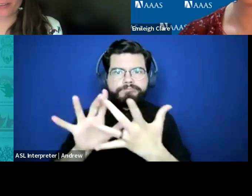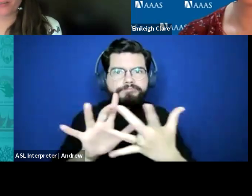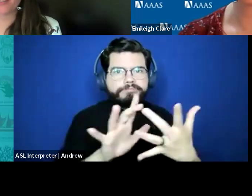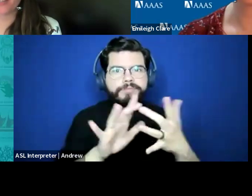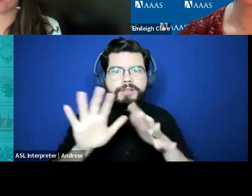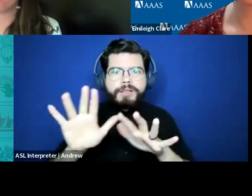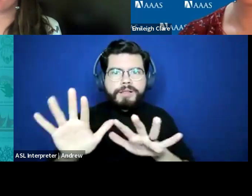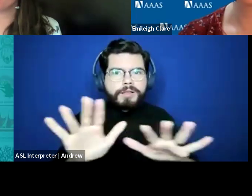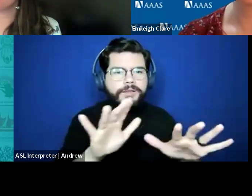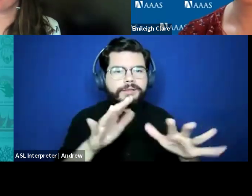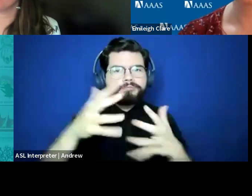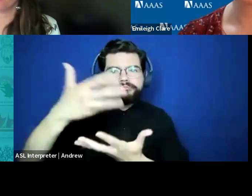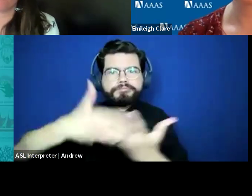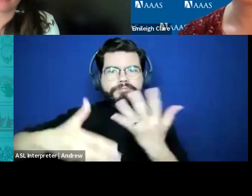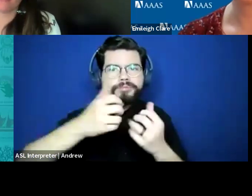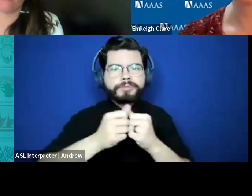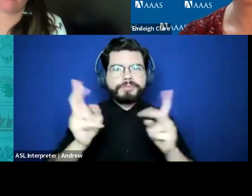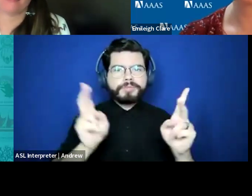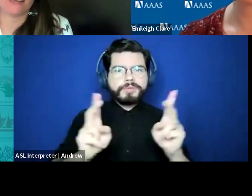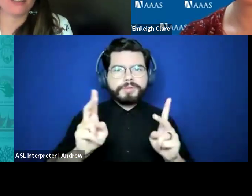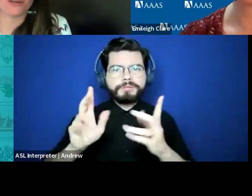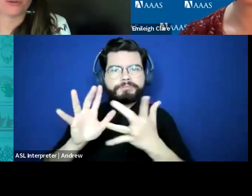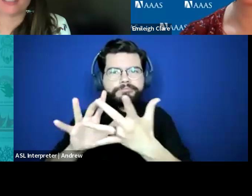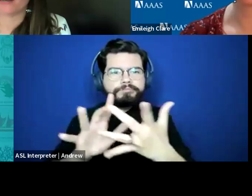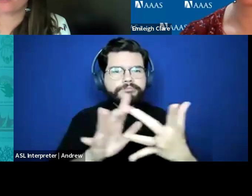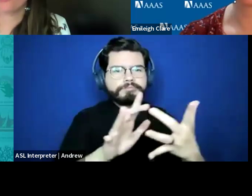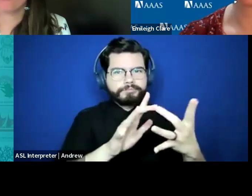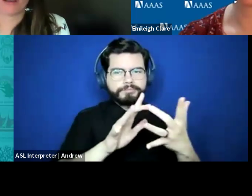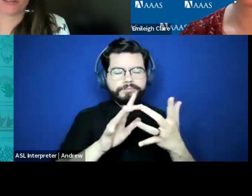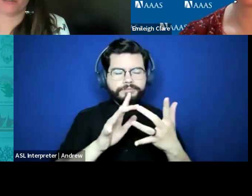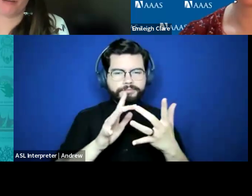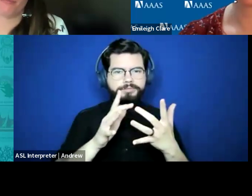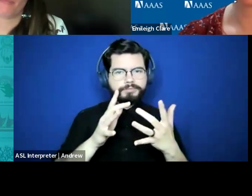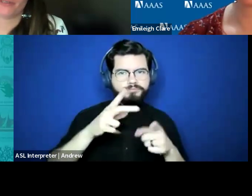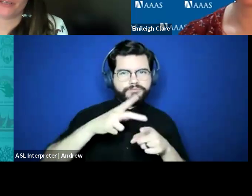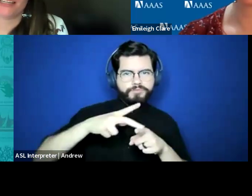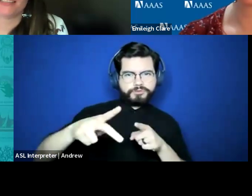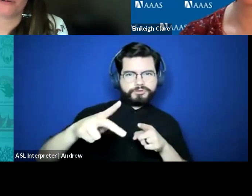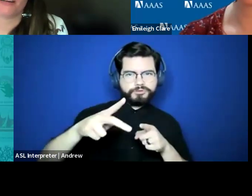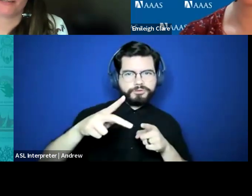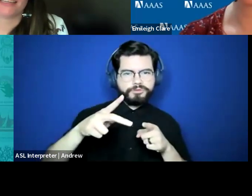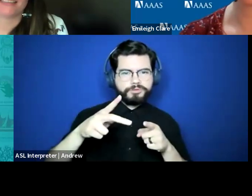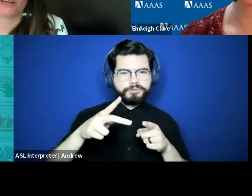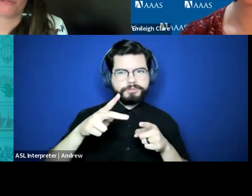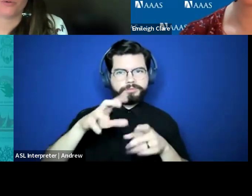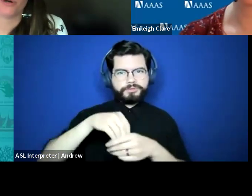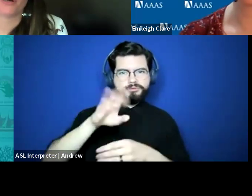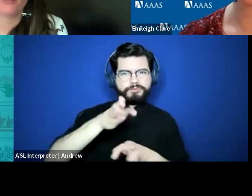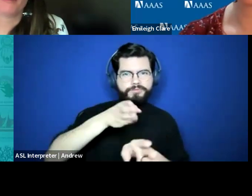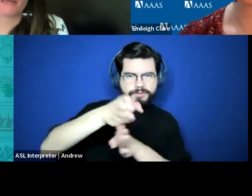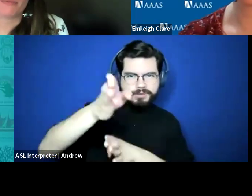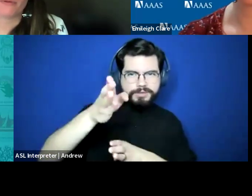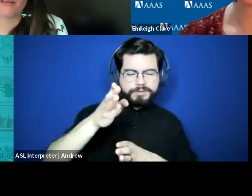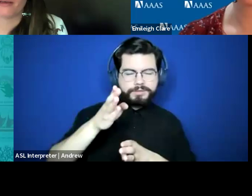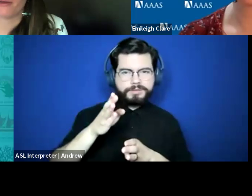other professionals in your field and updated on the latest news and professional development opportunities. So it really is kind of